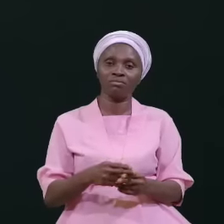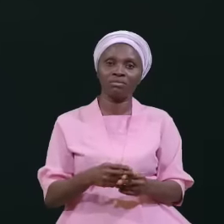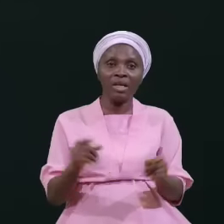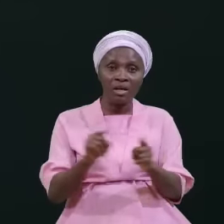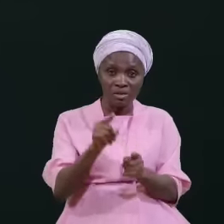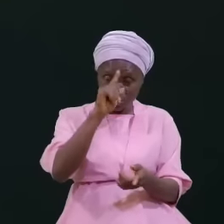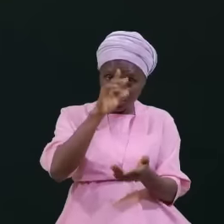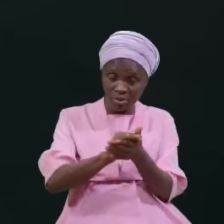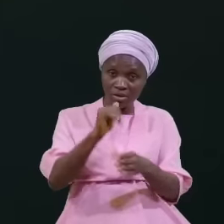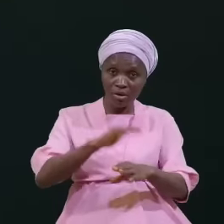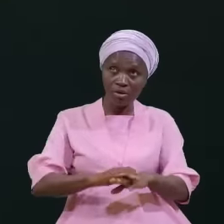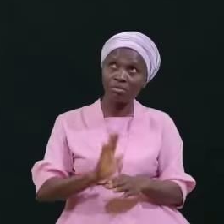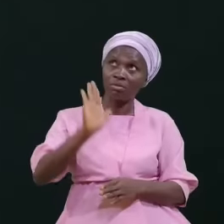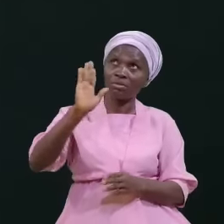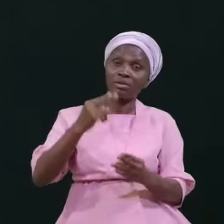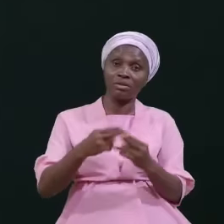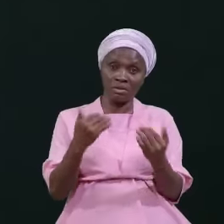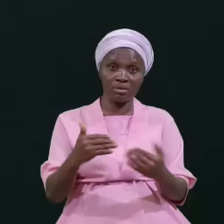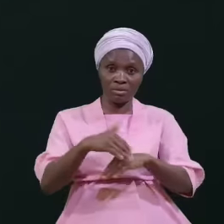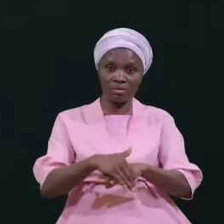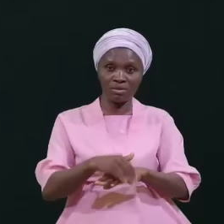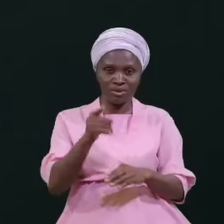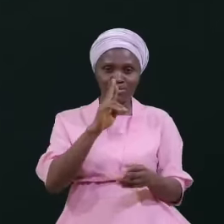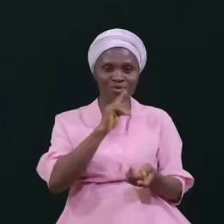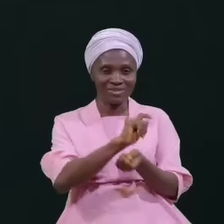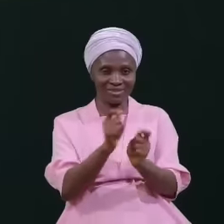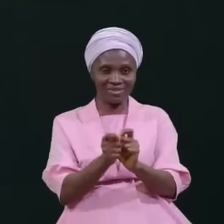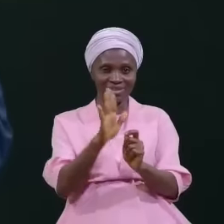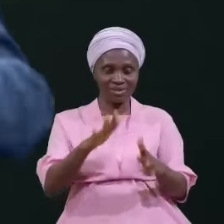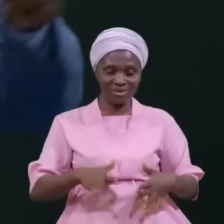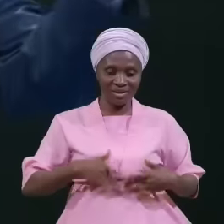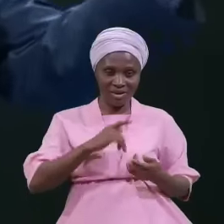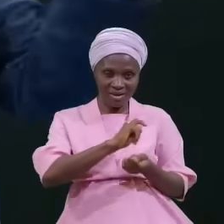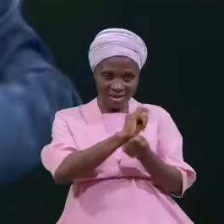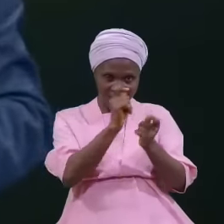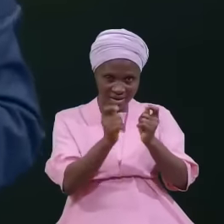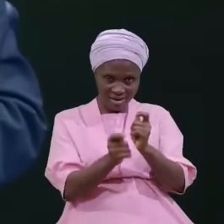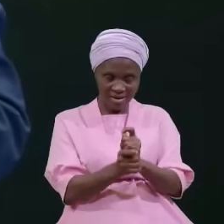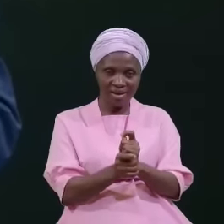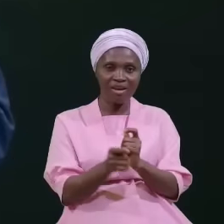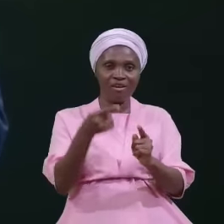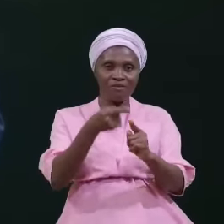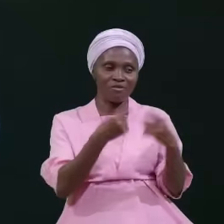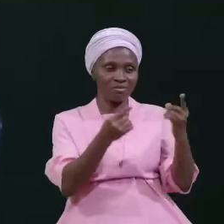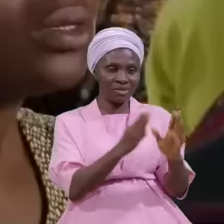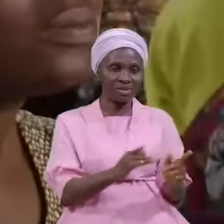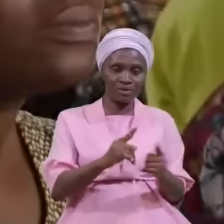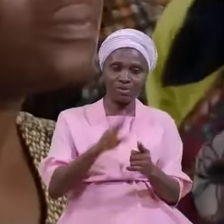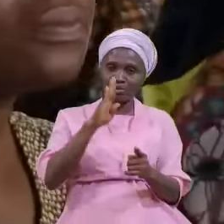tonight, you are changed, you are transformed from being a sinner to being a son.